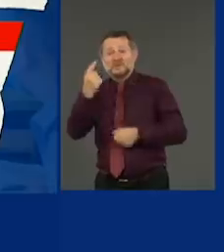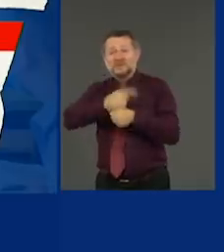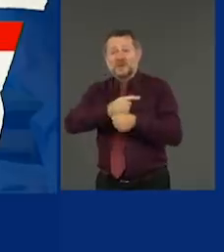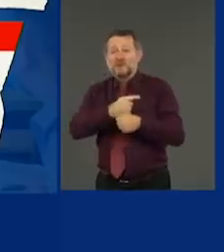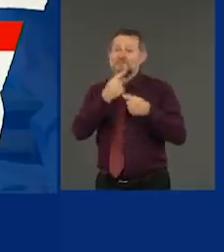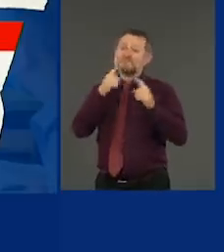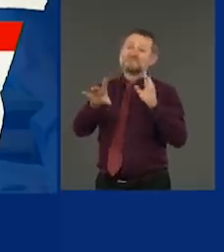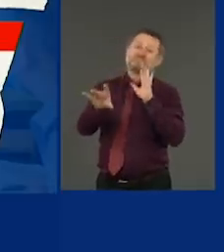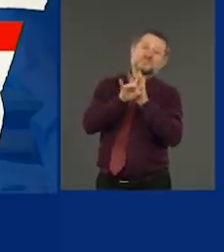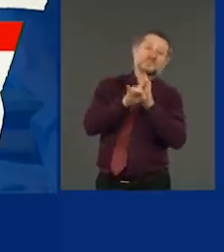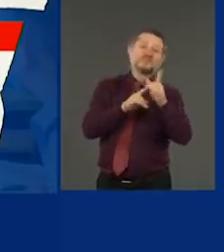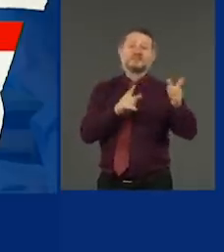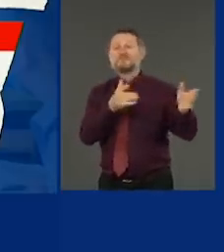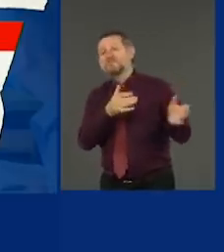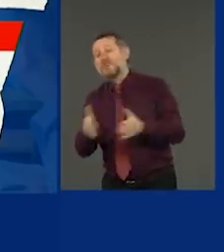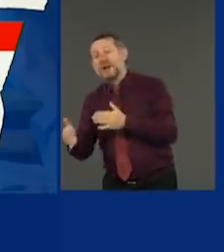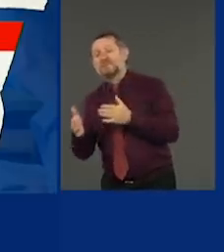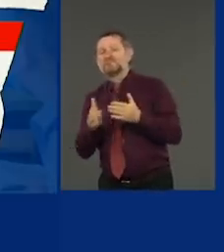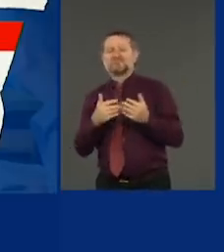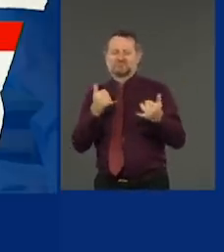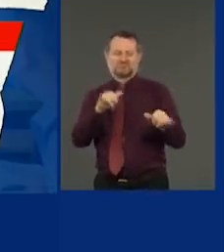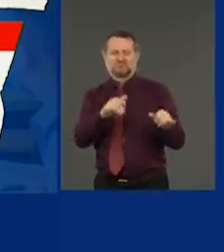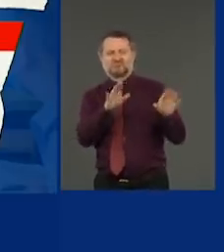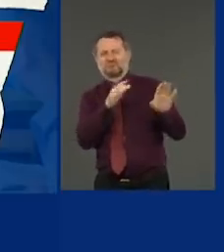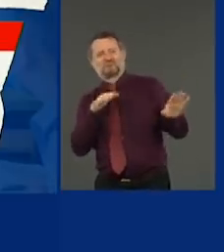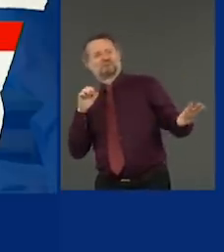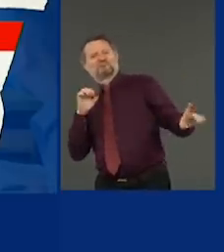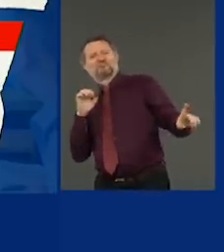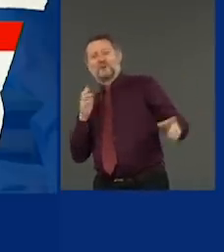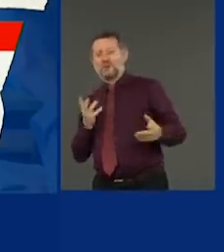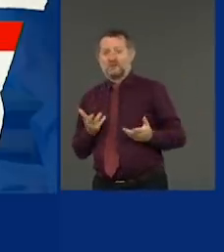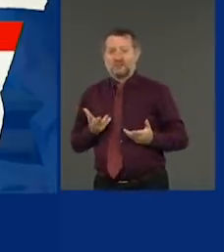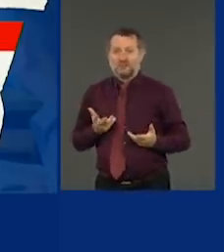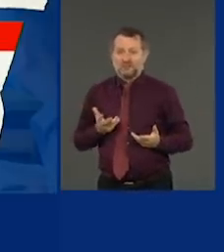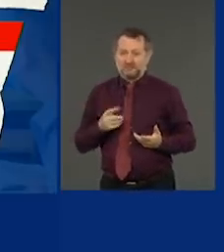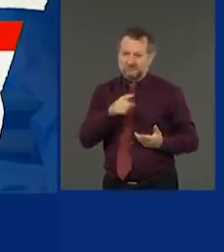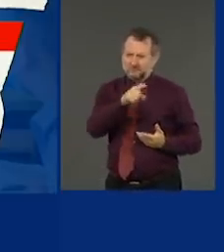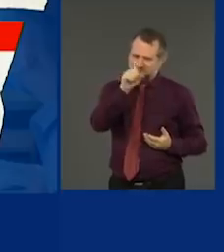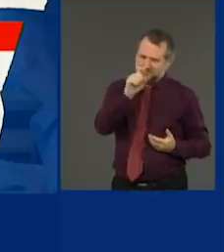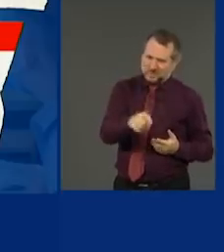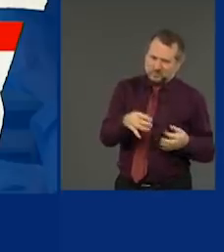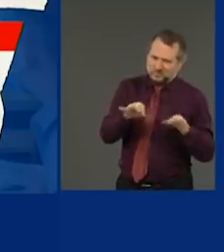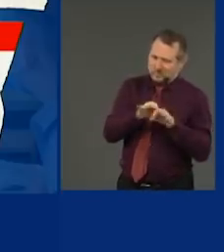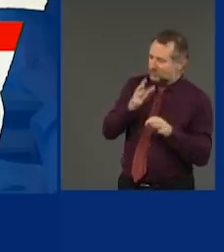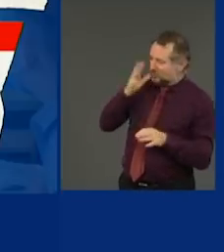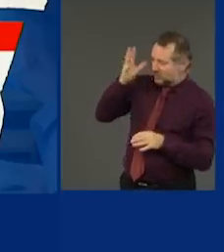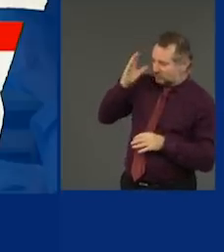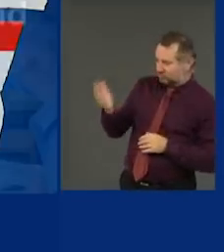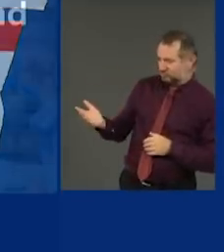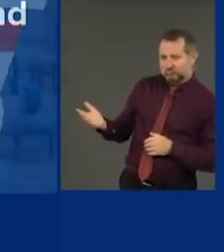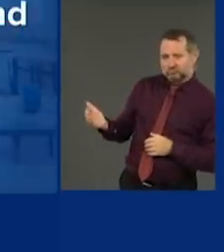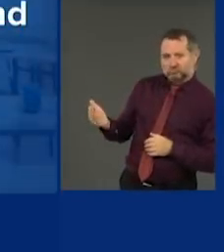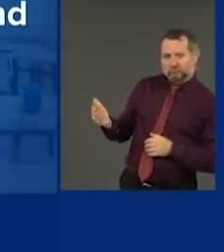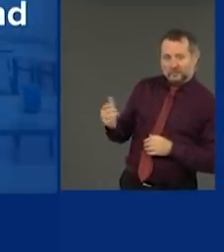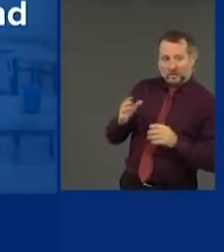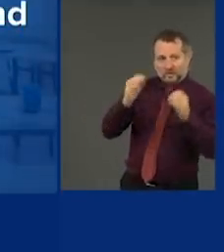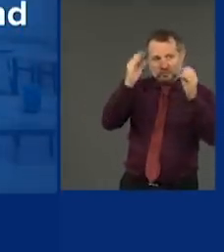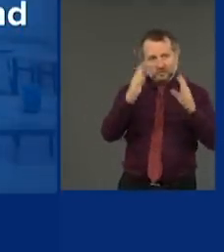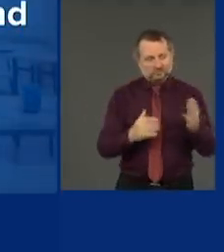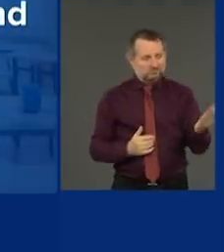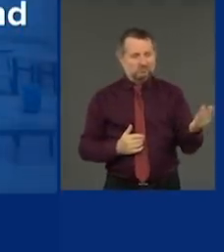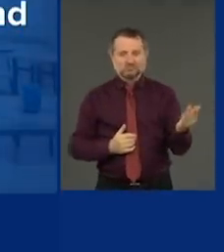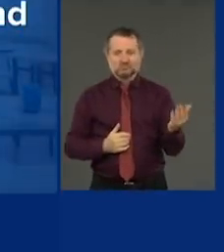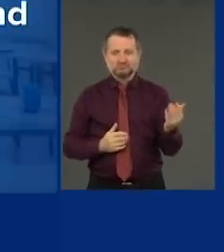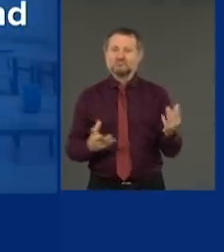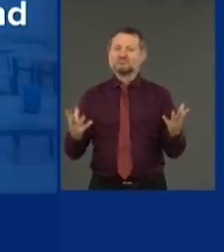have. You have to make sure the parents and the teachers are comfortable and confident with it.